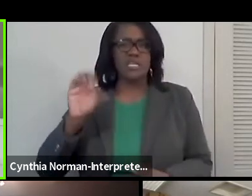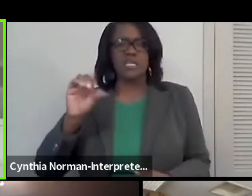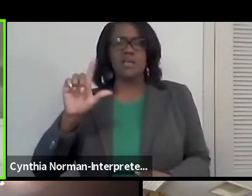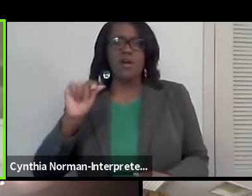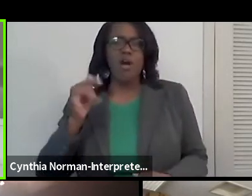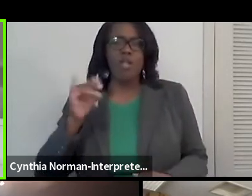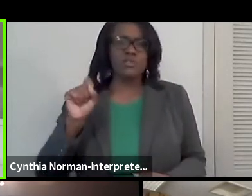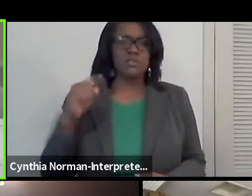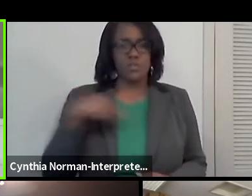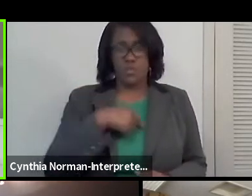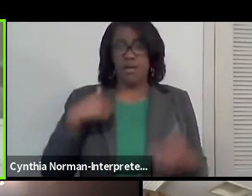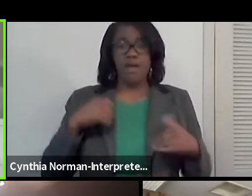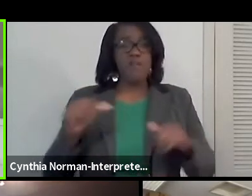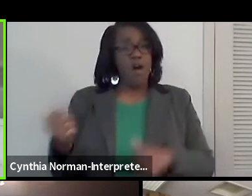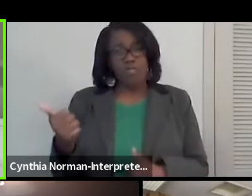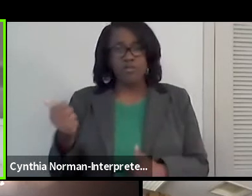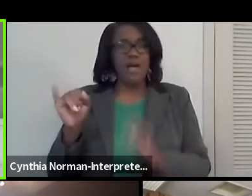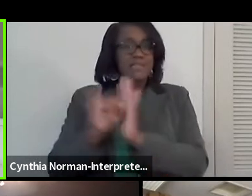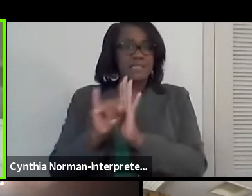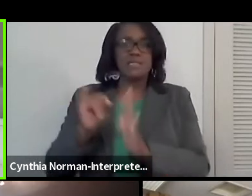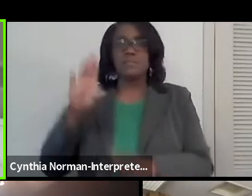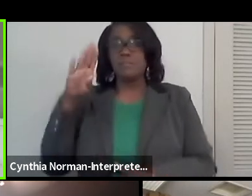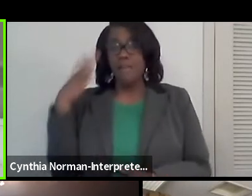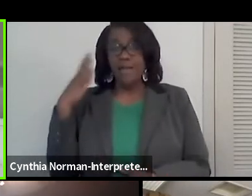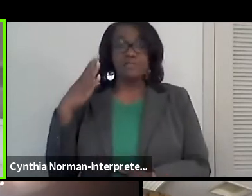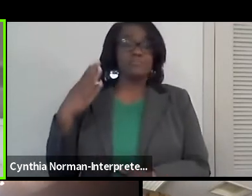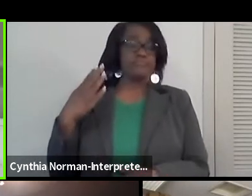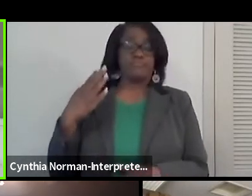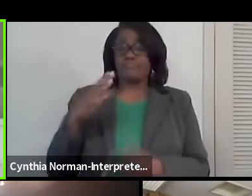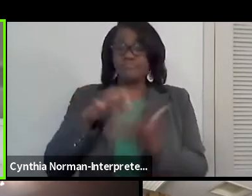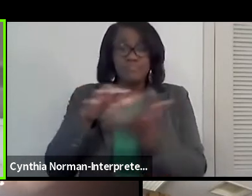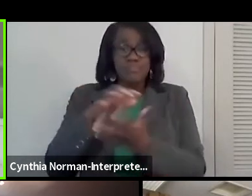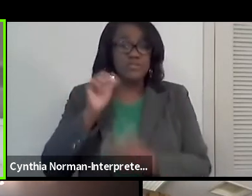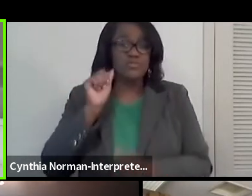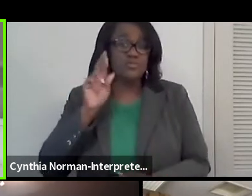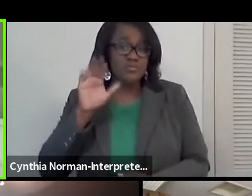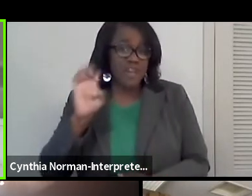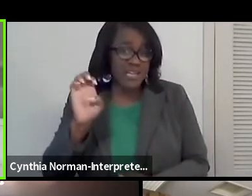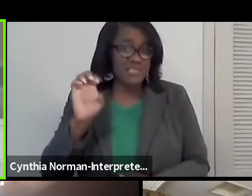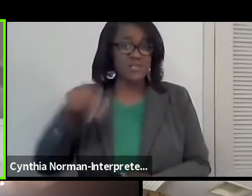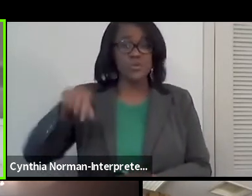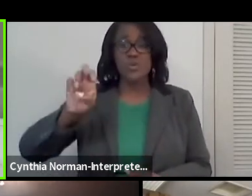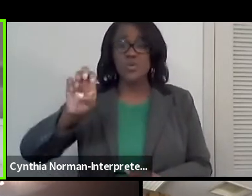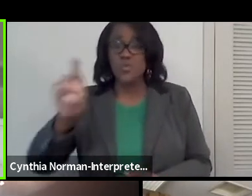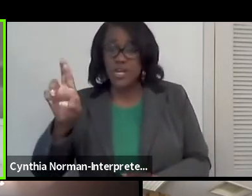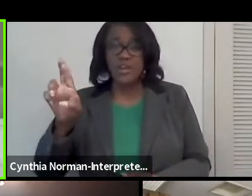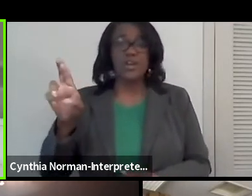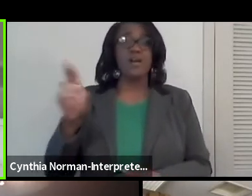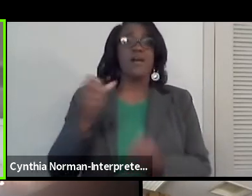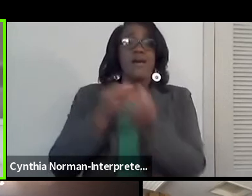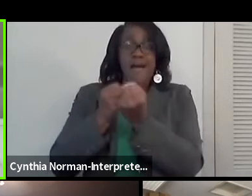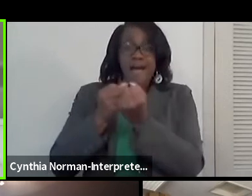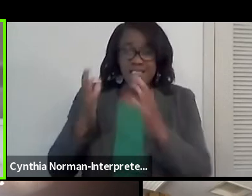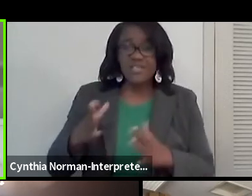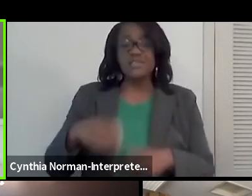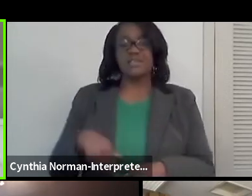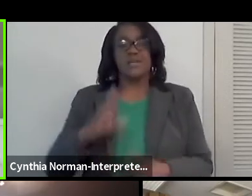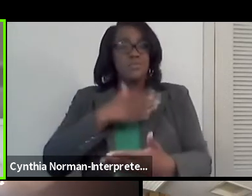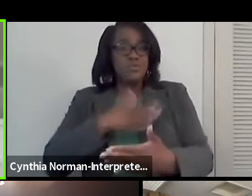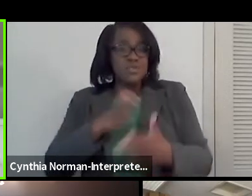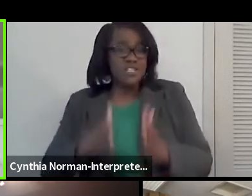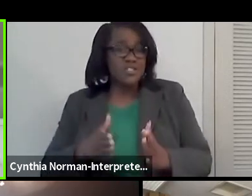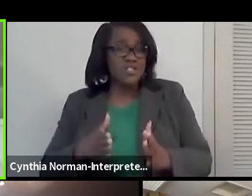So personally, I'm Black, interracial, queer, I'm an adventurer, an activist, a musician, a friend, and a partner. And